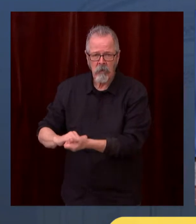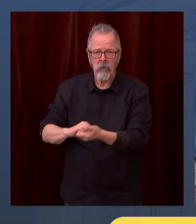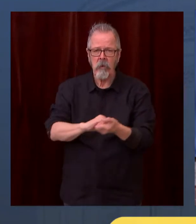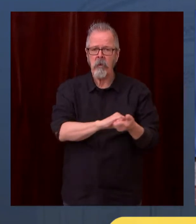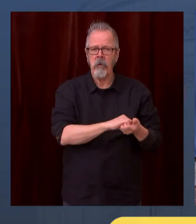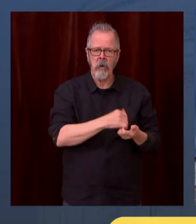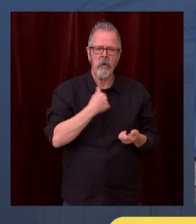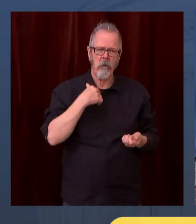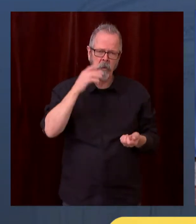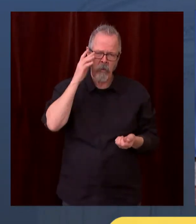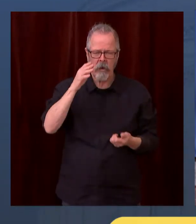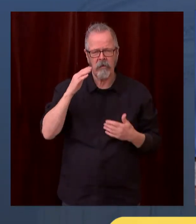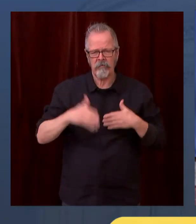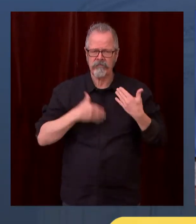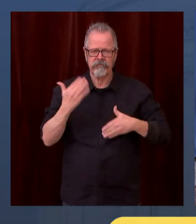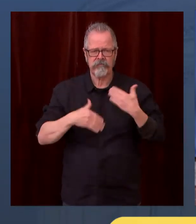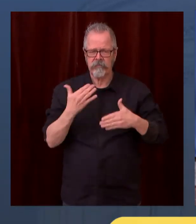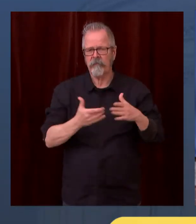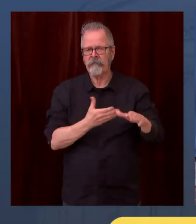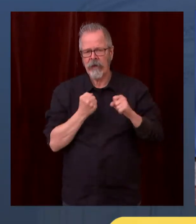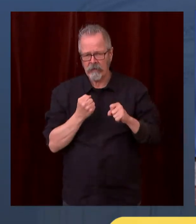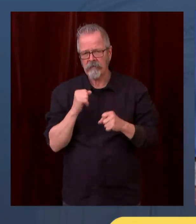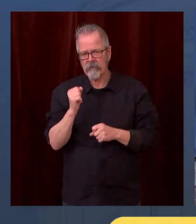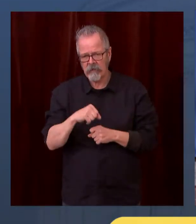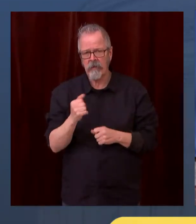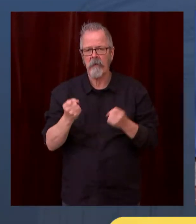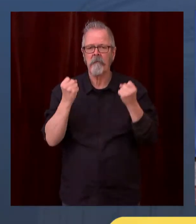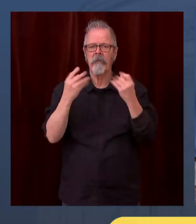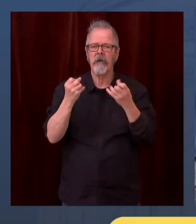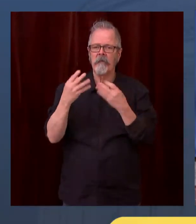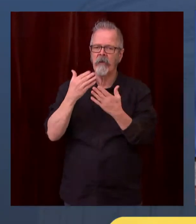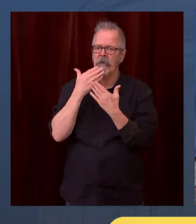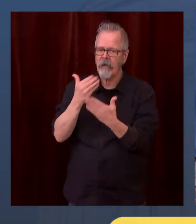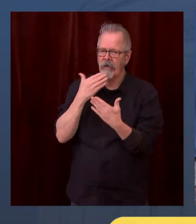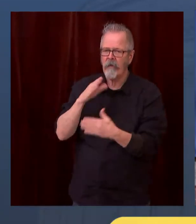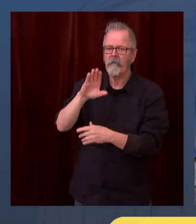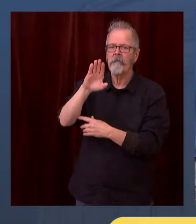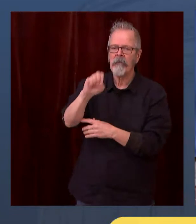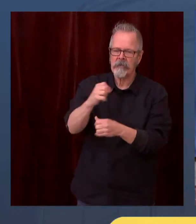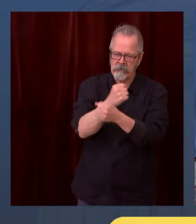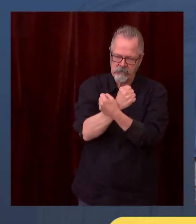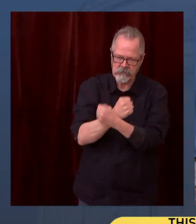up pretty rapidly, and that's what we're doing right now. Thanks a lot. Please be safe.